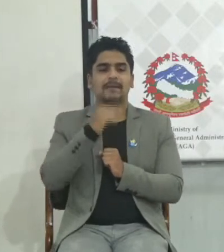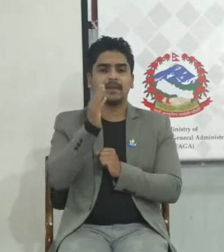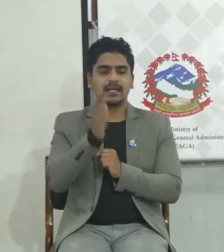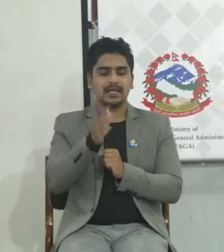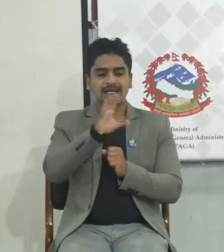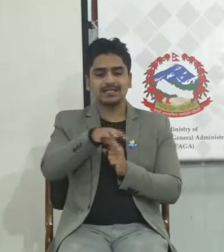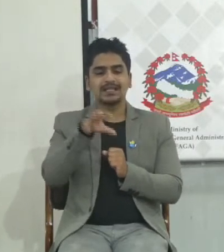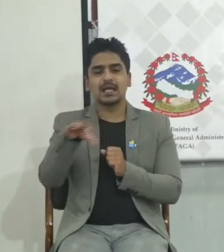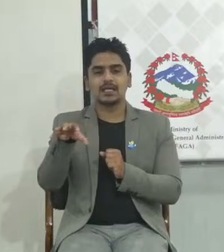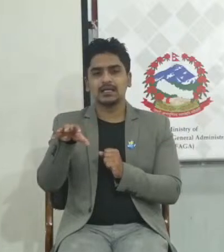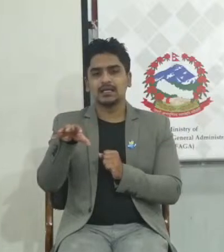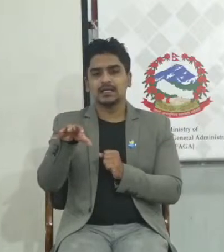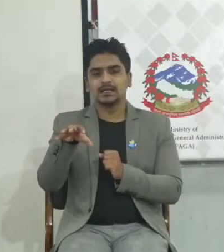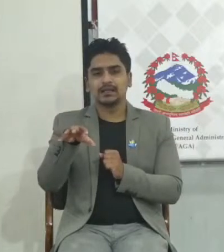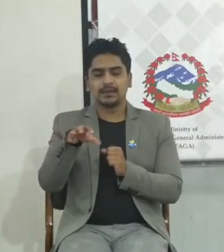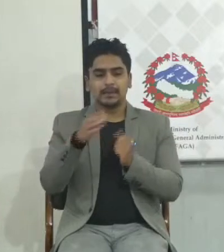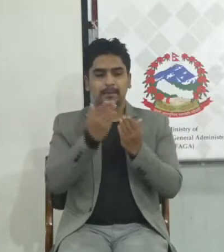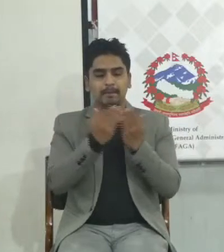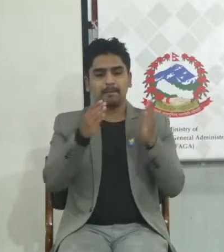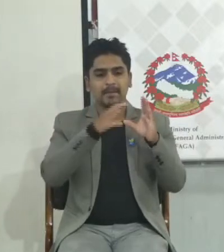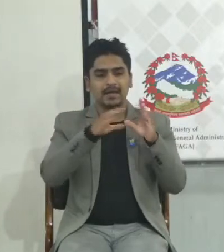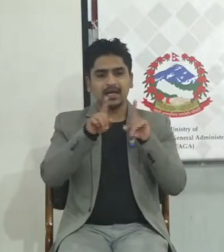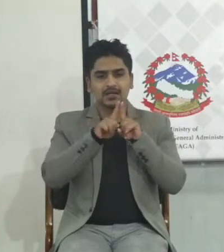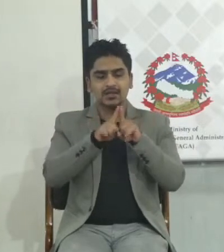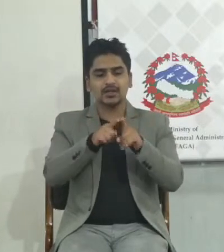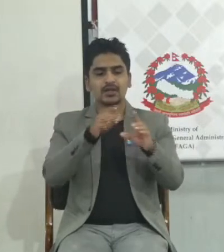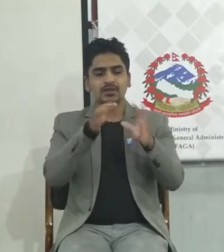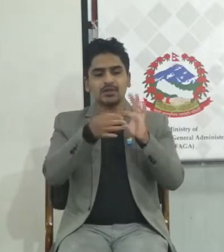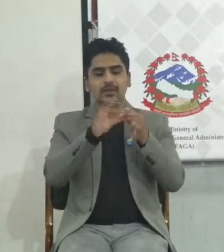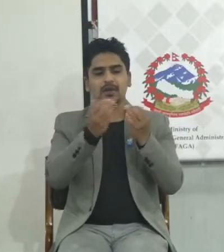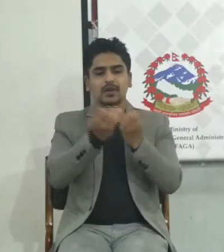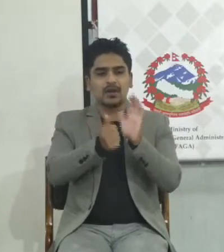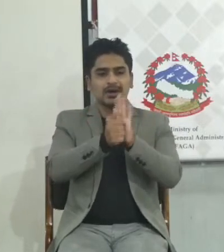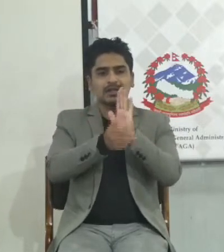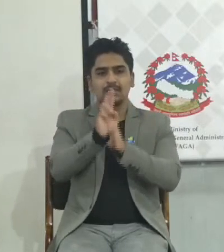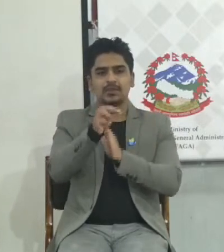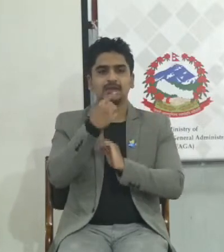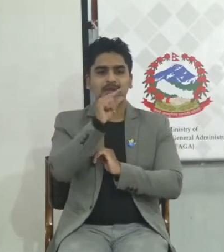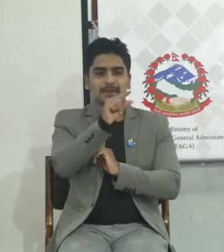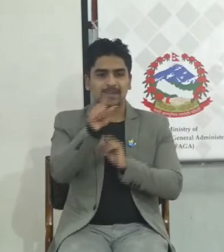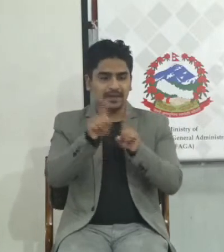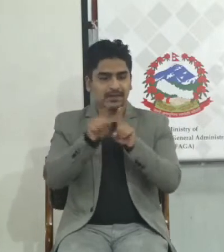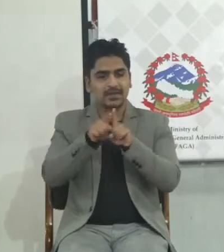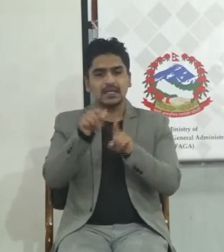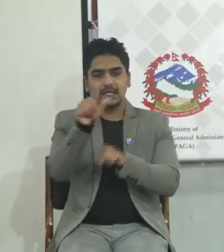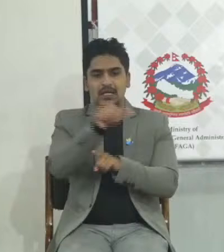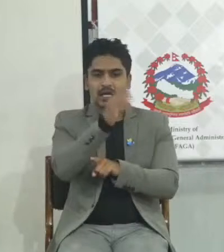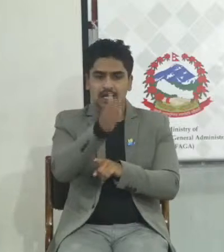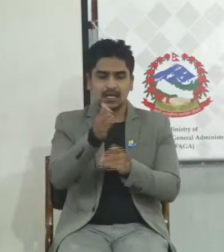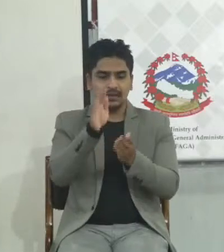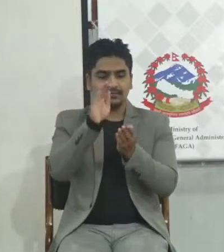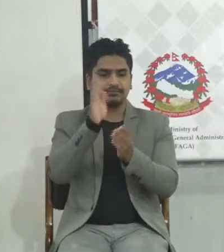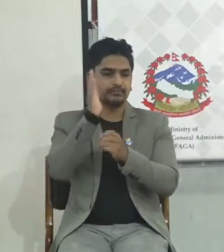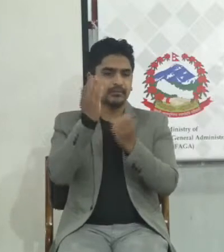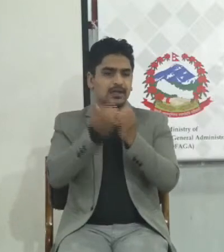that's what he mentioned. Thank you very, very much, Mr. Tiwari. And now